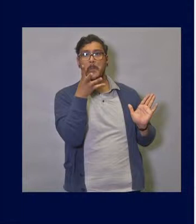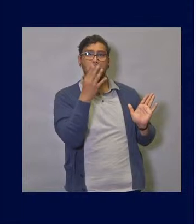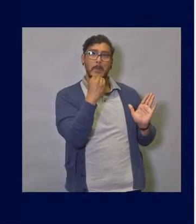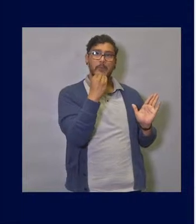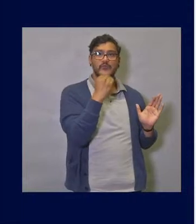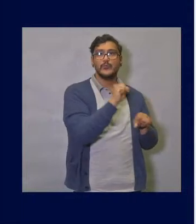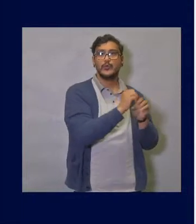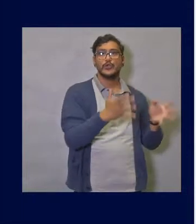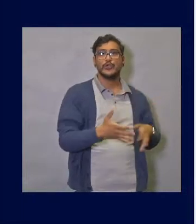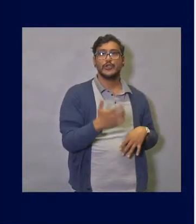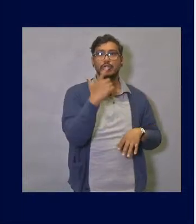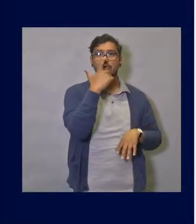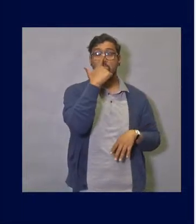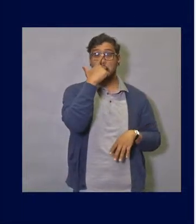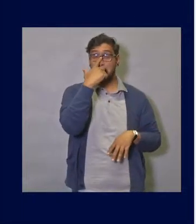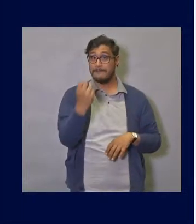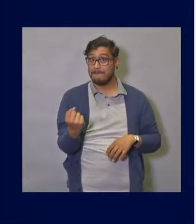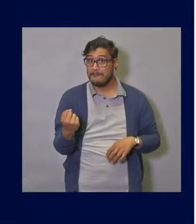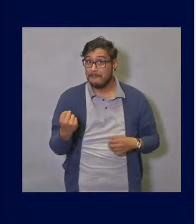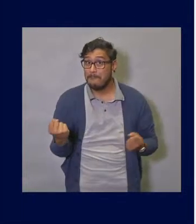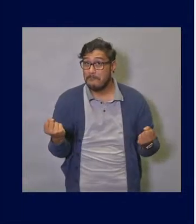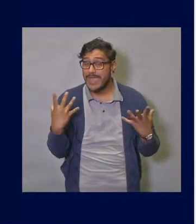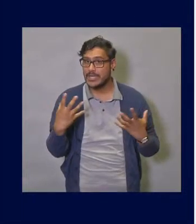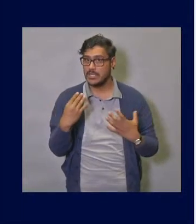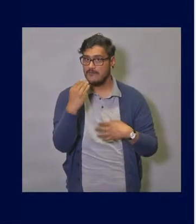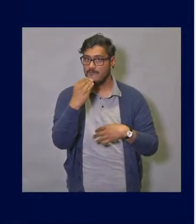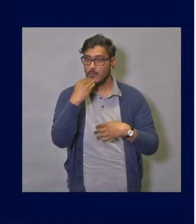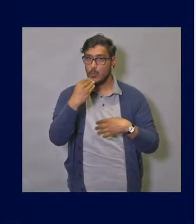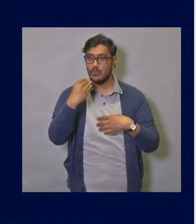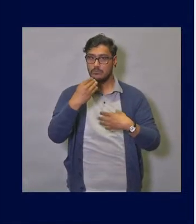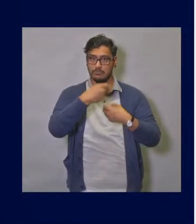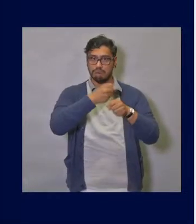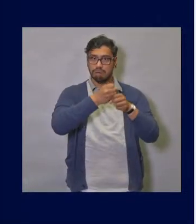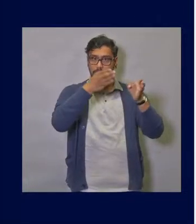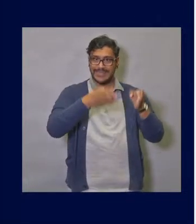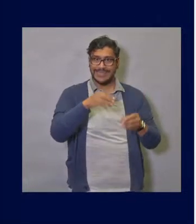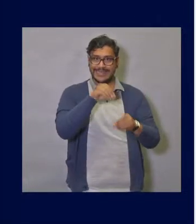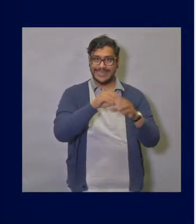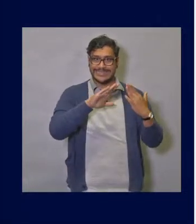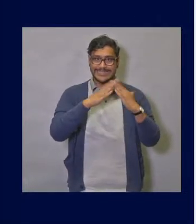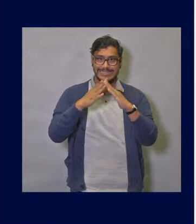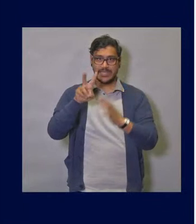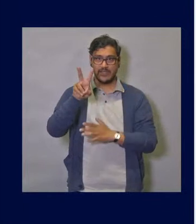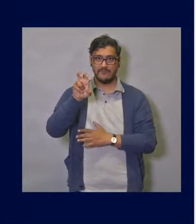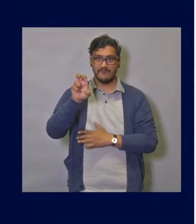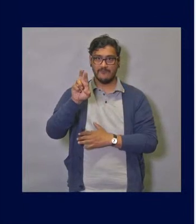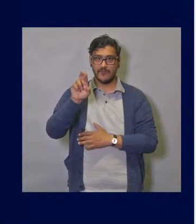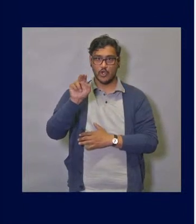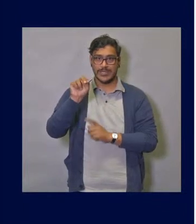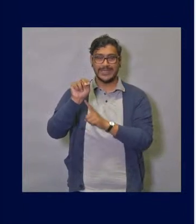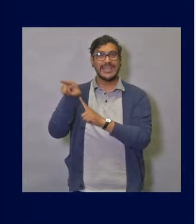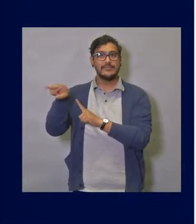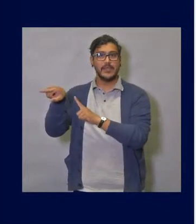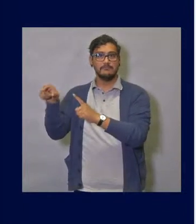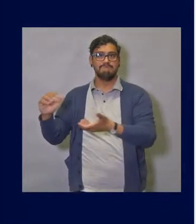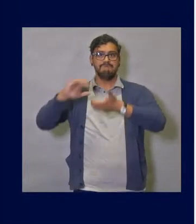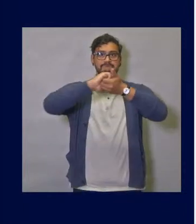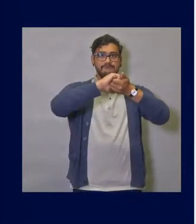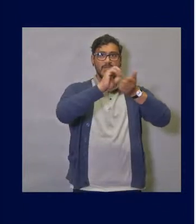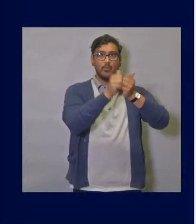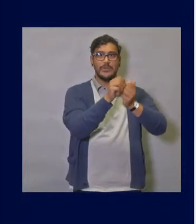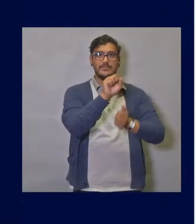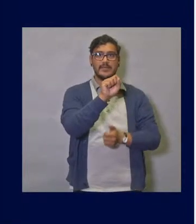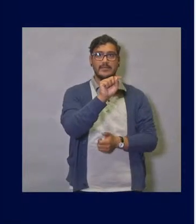workers. And many food manufacturers in the city of Vernon and are partnering with Stacy Medical to offer